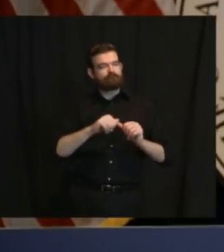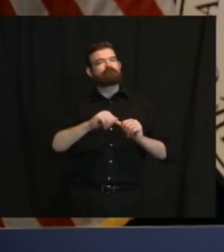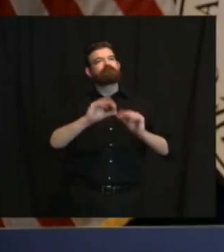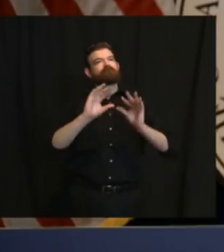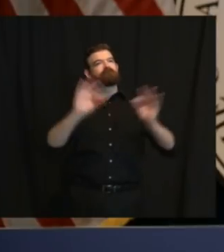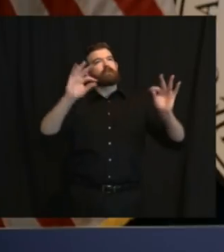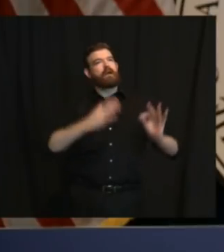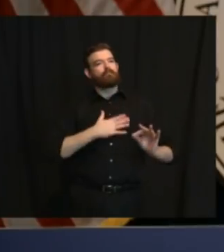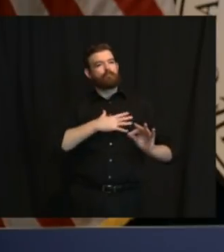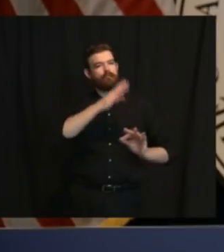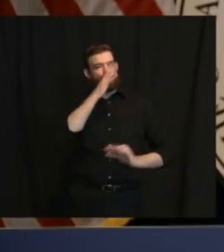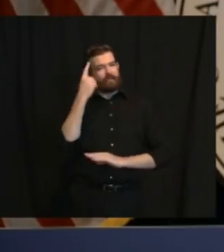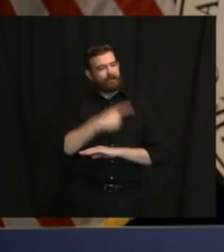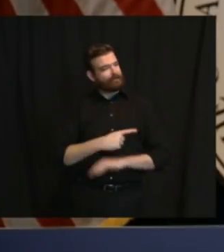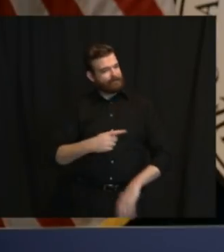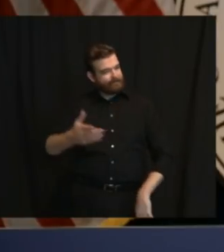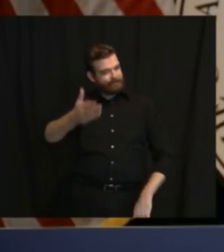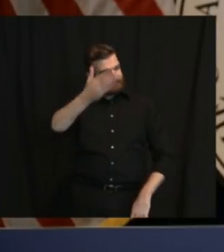help me remember, Judy.